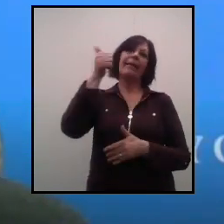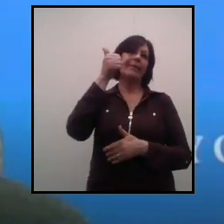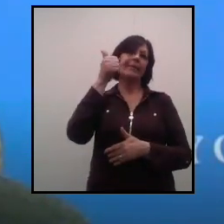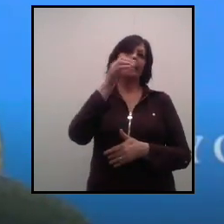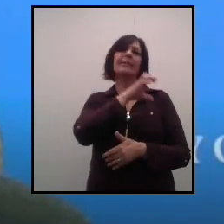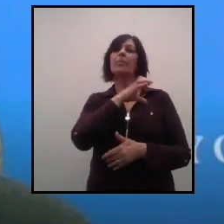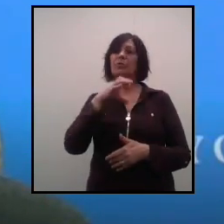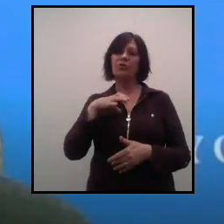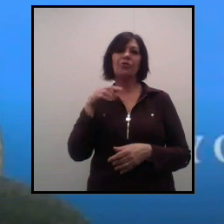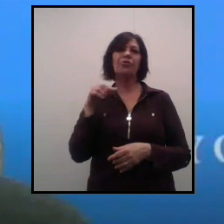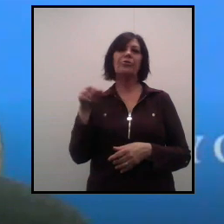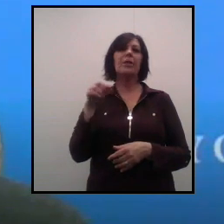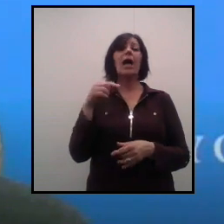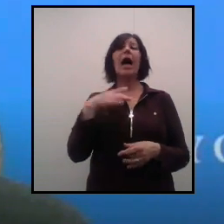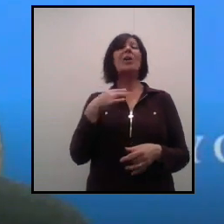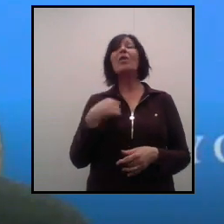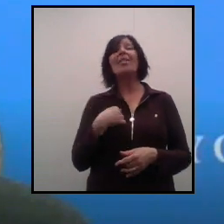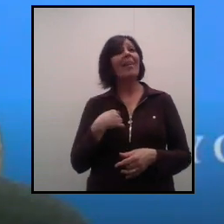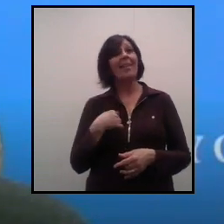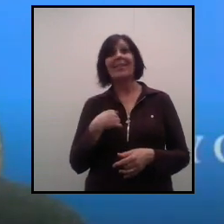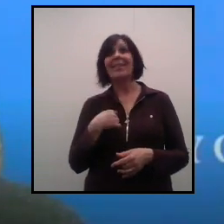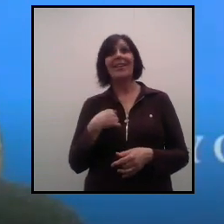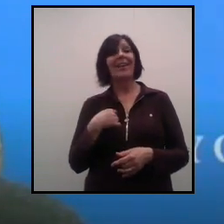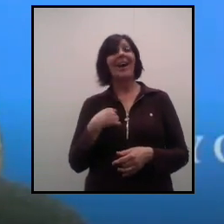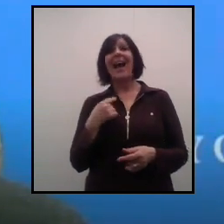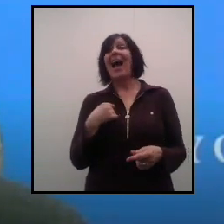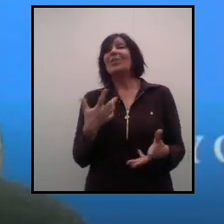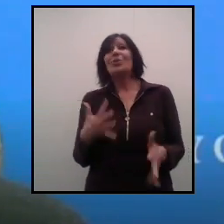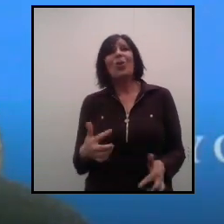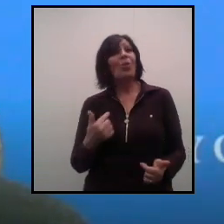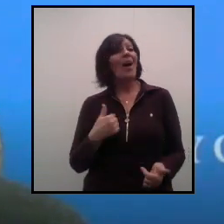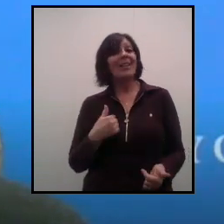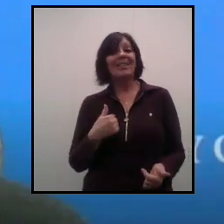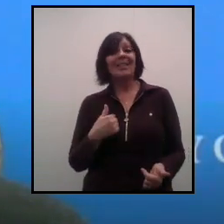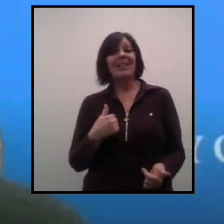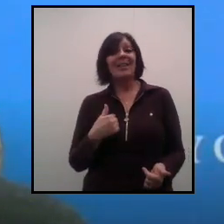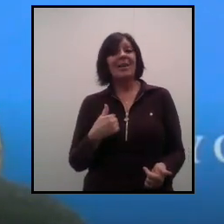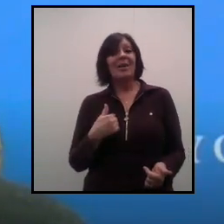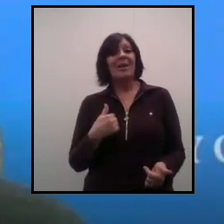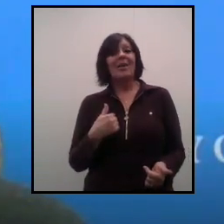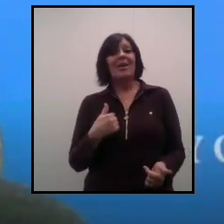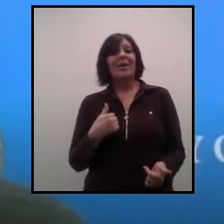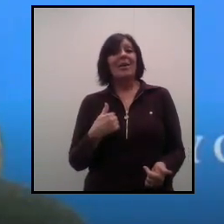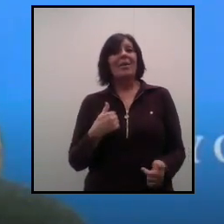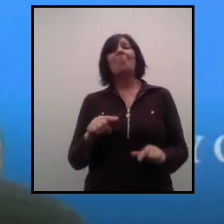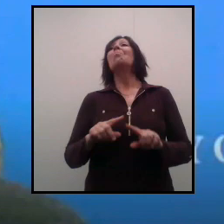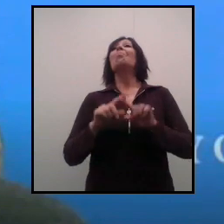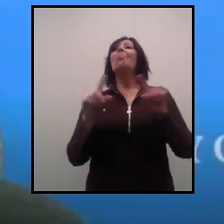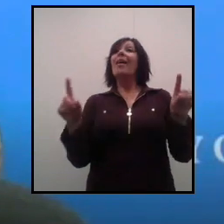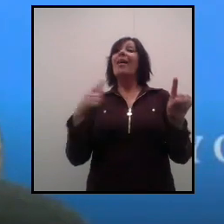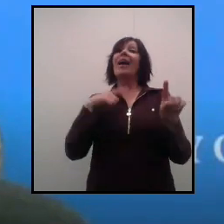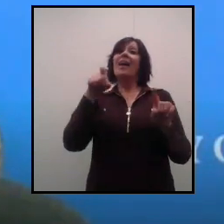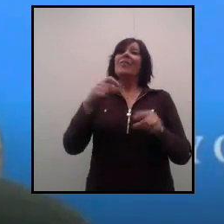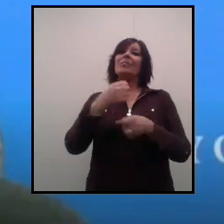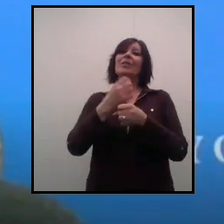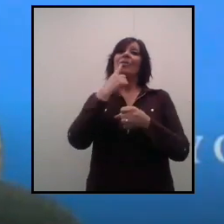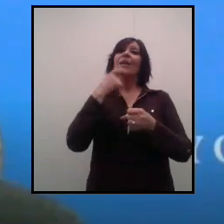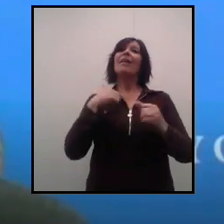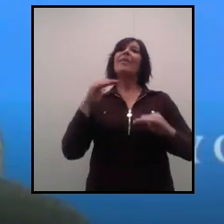this. I don't like this at all. It's not like I want to do this, but I also have to be able to ensure we have a balanced